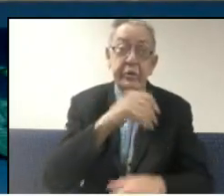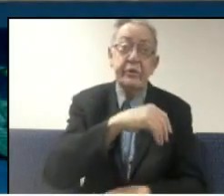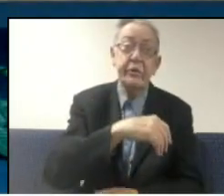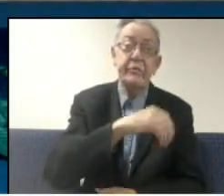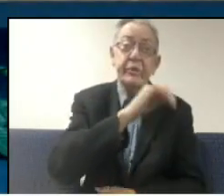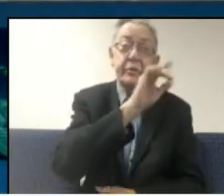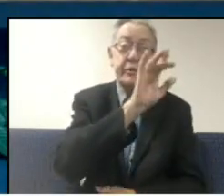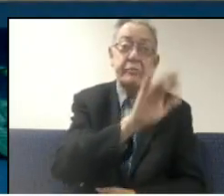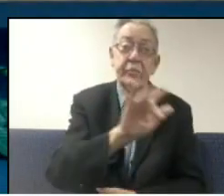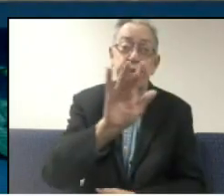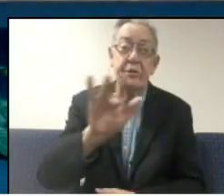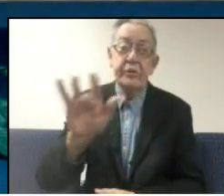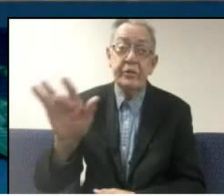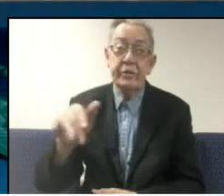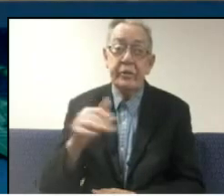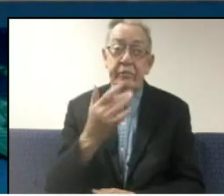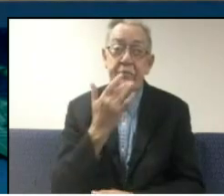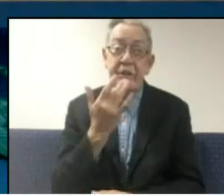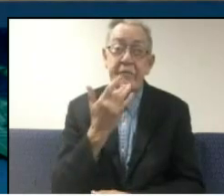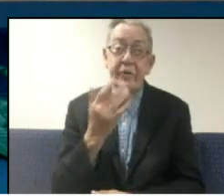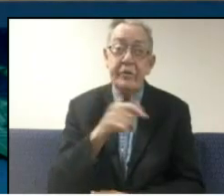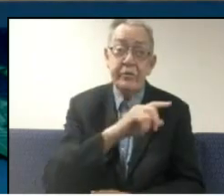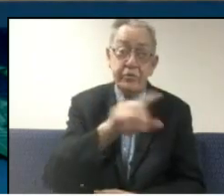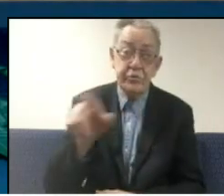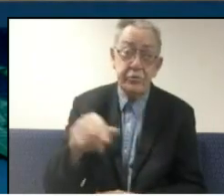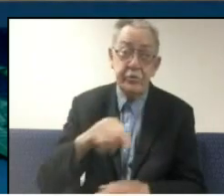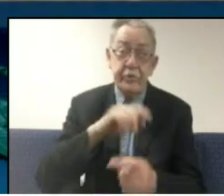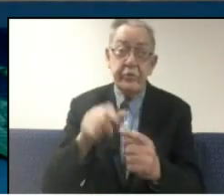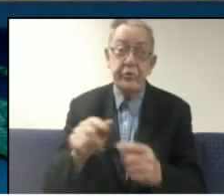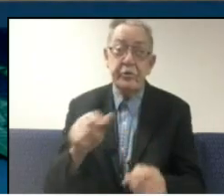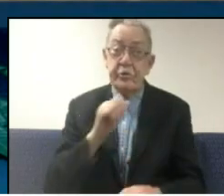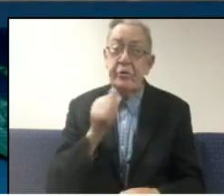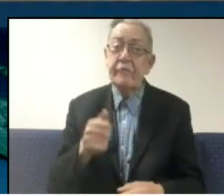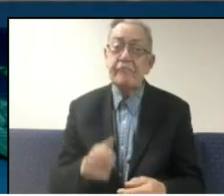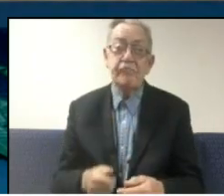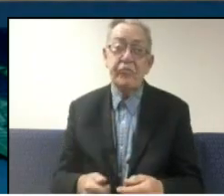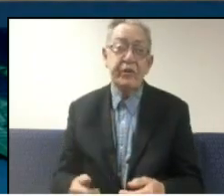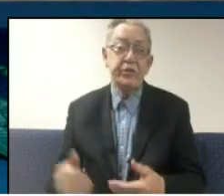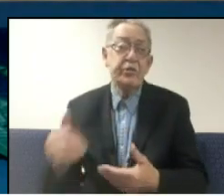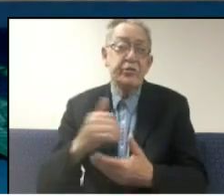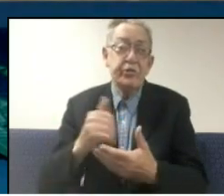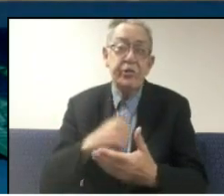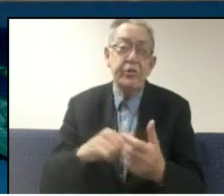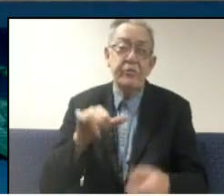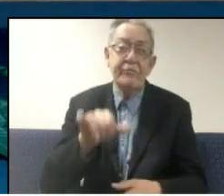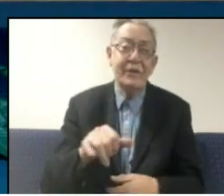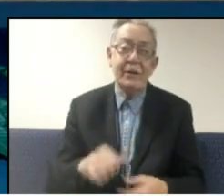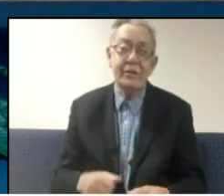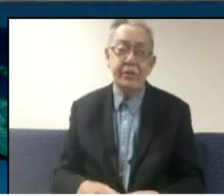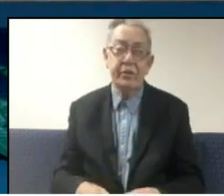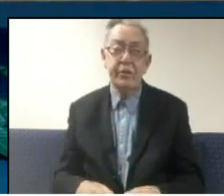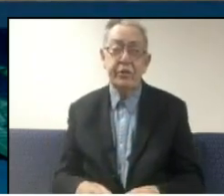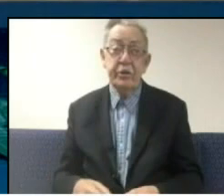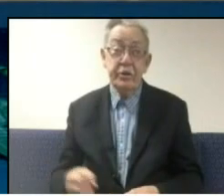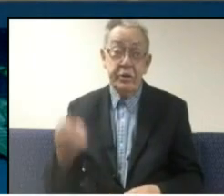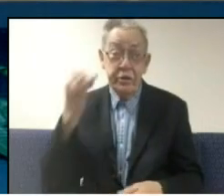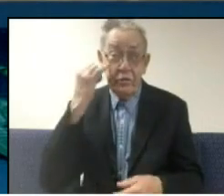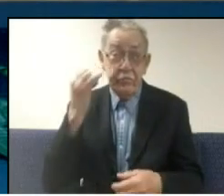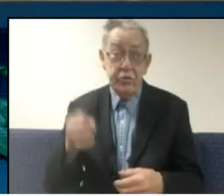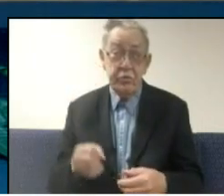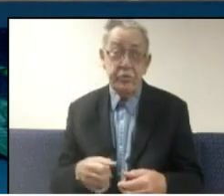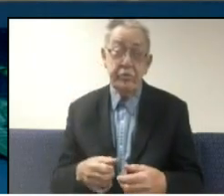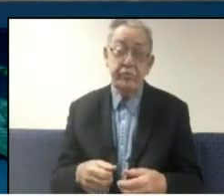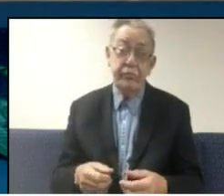extending His favor to you when you're not worthy of it. If you're worthy of it, it wouldn't be grace. It would be payback. It would